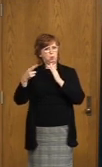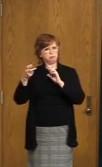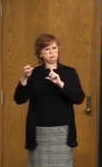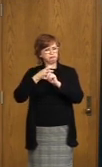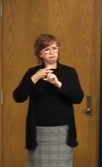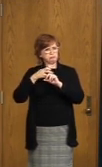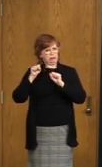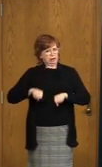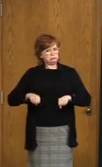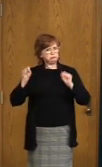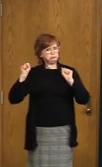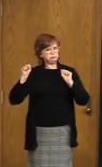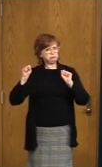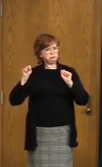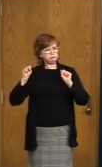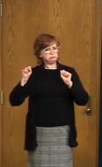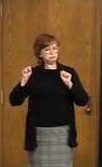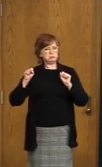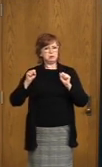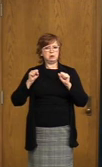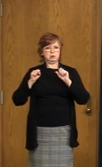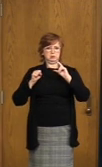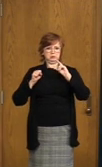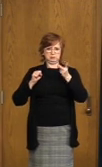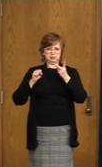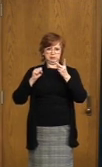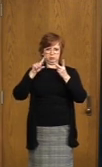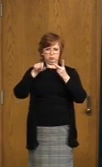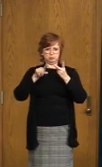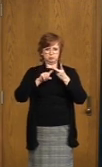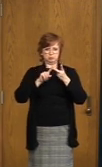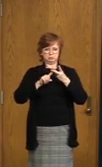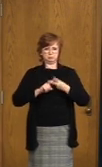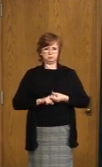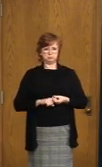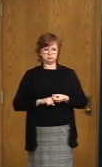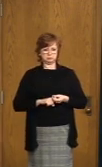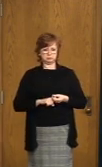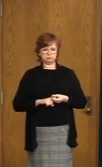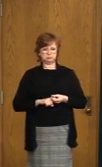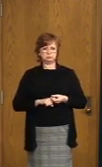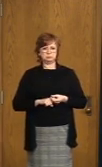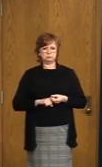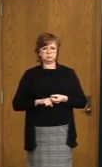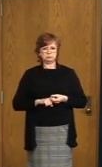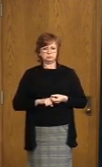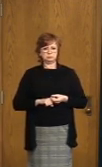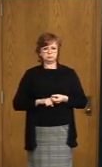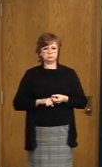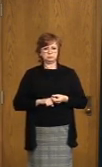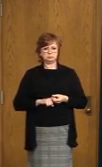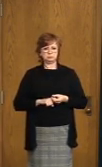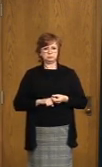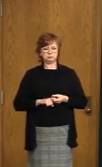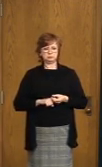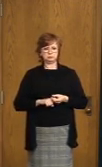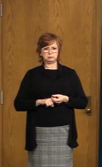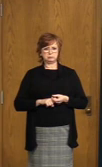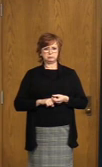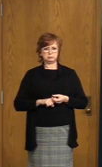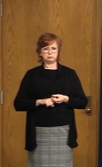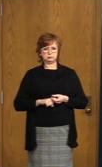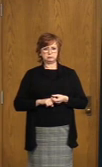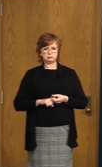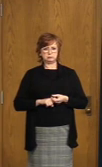question, whether there is any sign that the protests and the previous protests in front of the legislature,